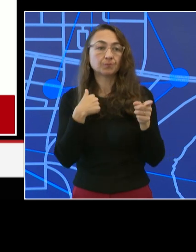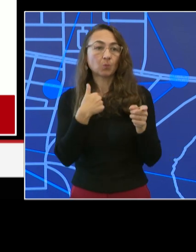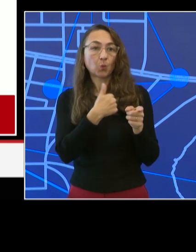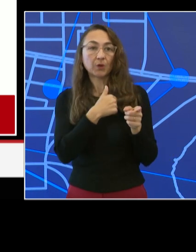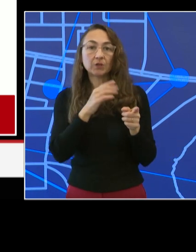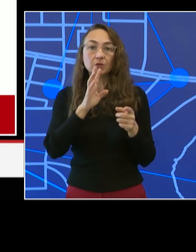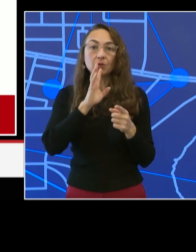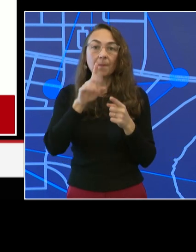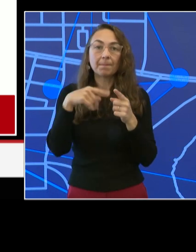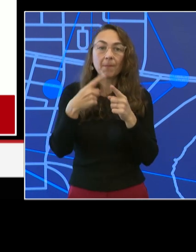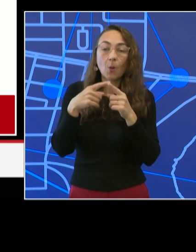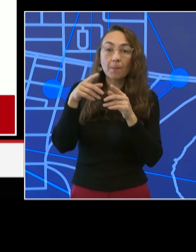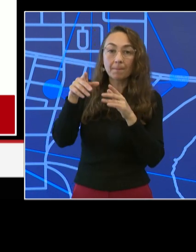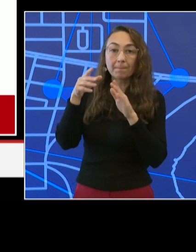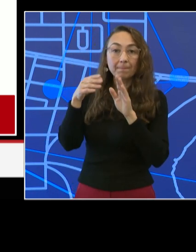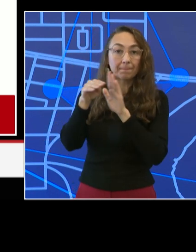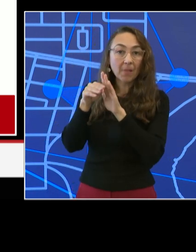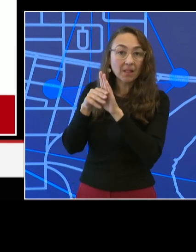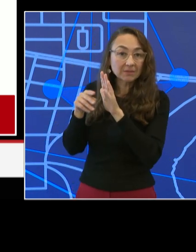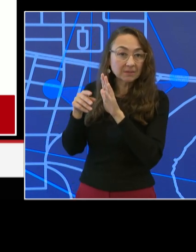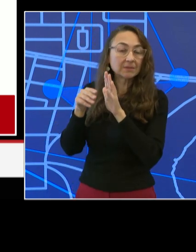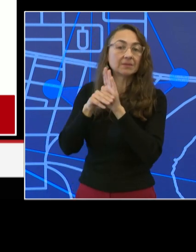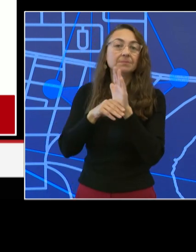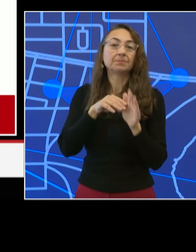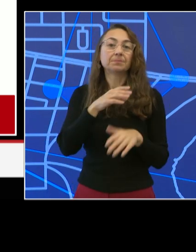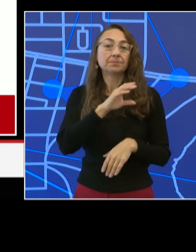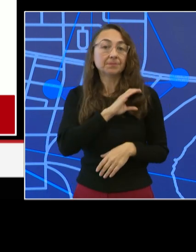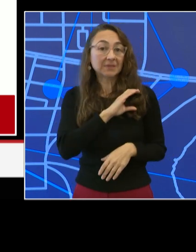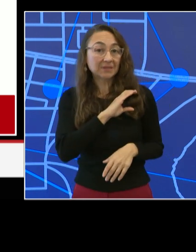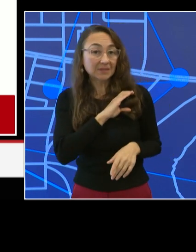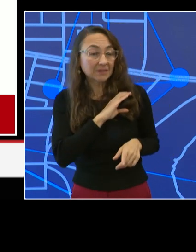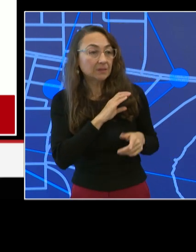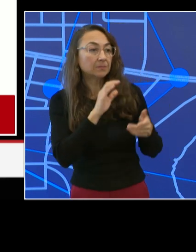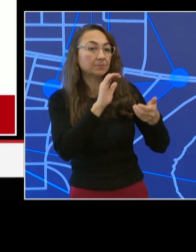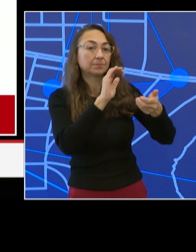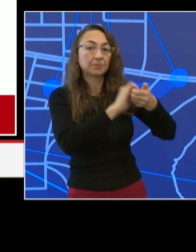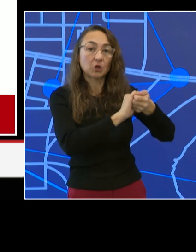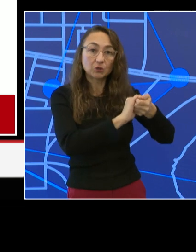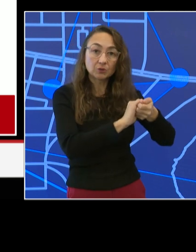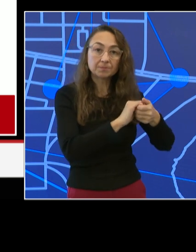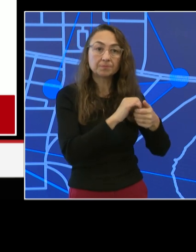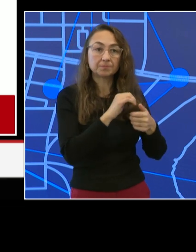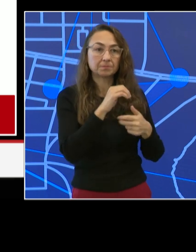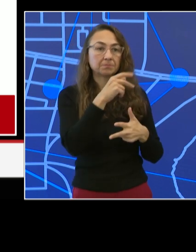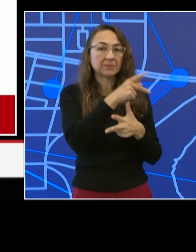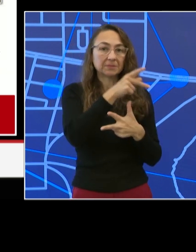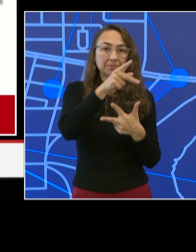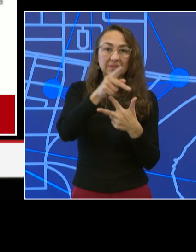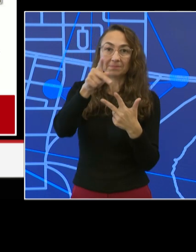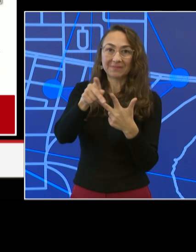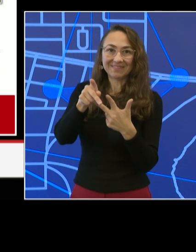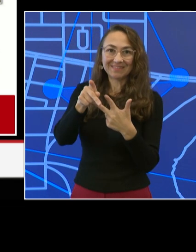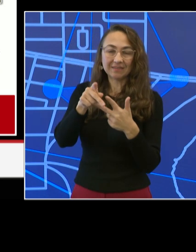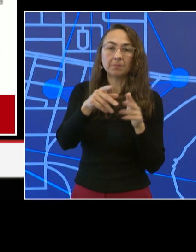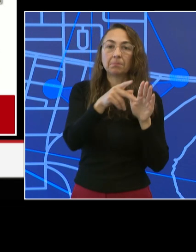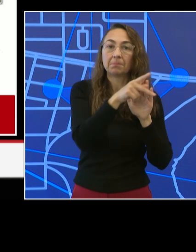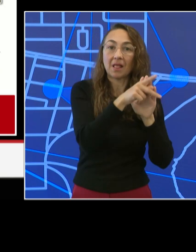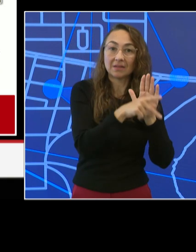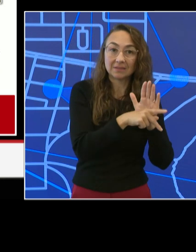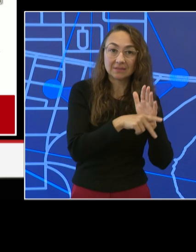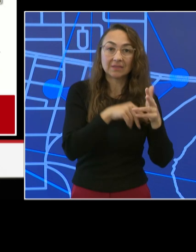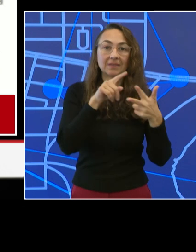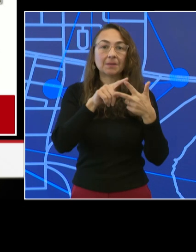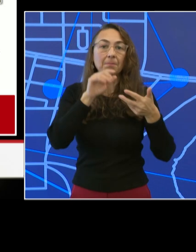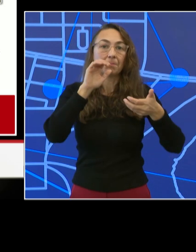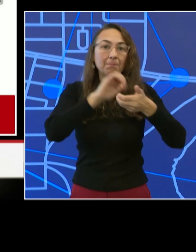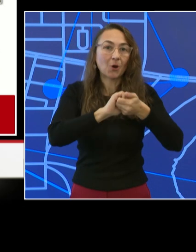partnerships with our community. There are grants given out, hundreds of millions, really, of grants across our government